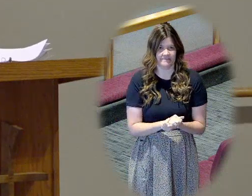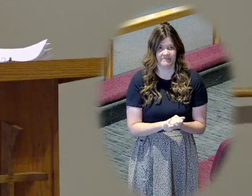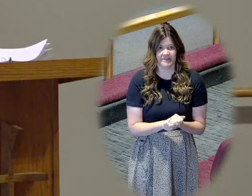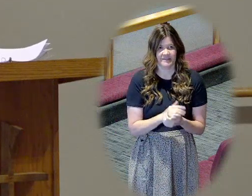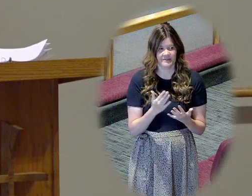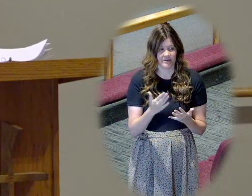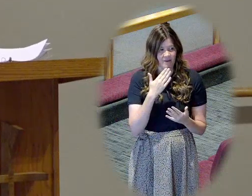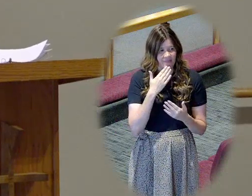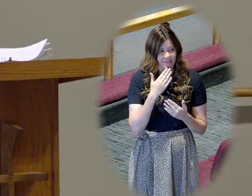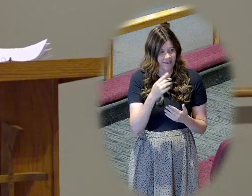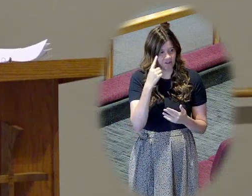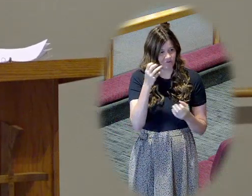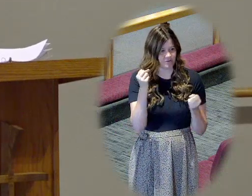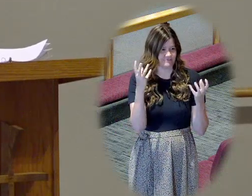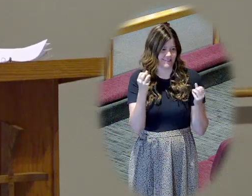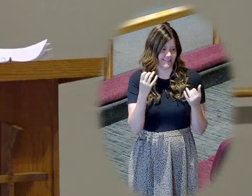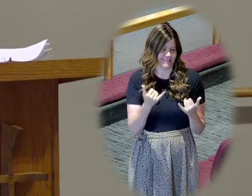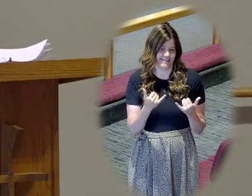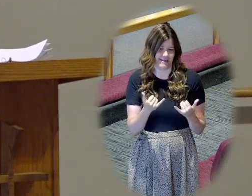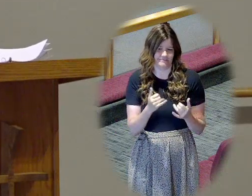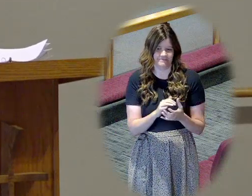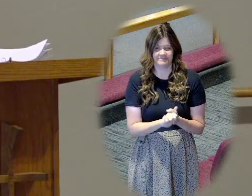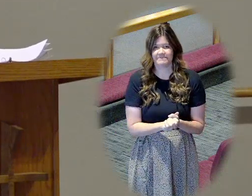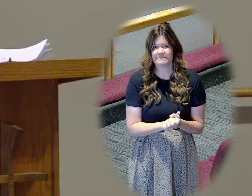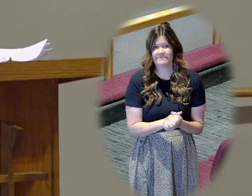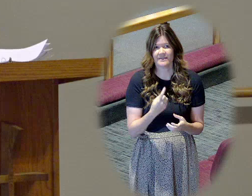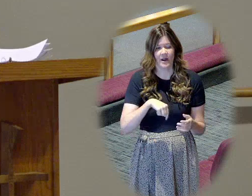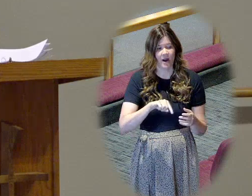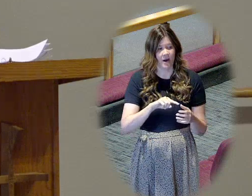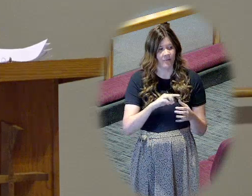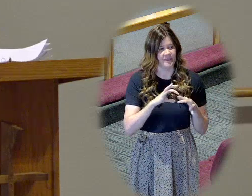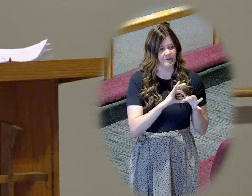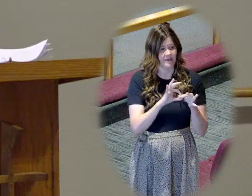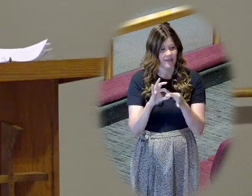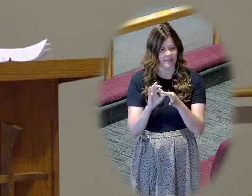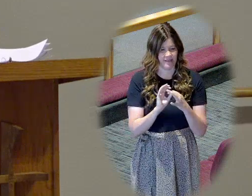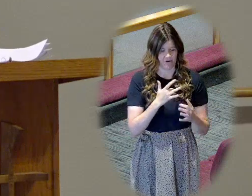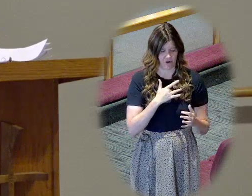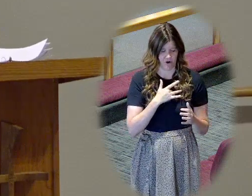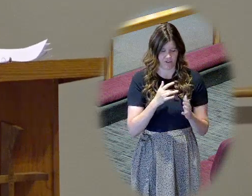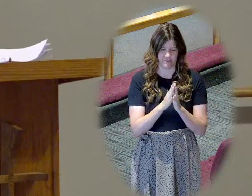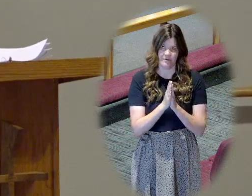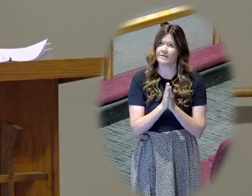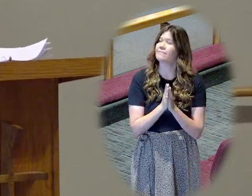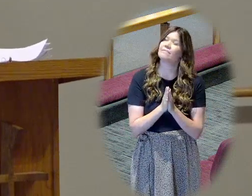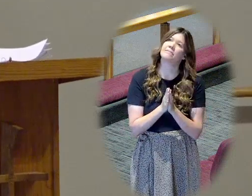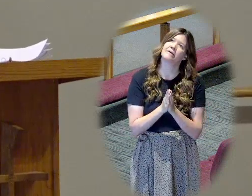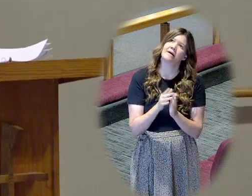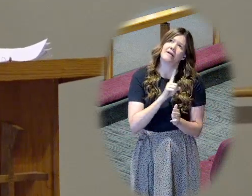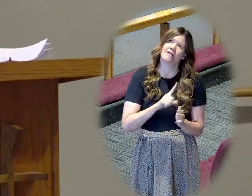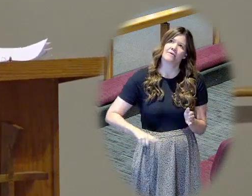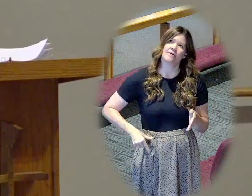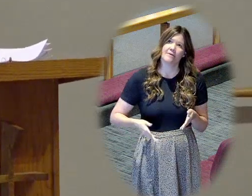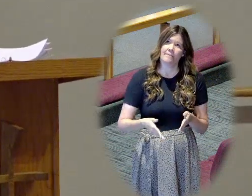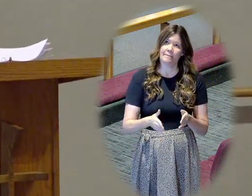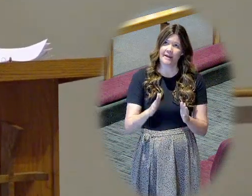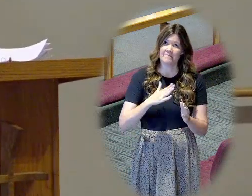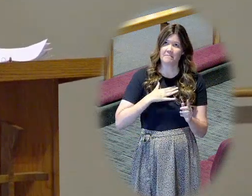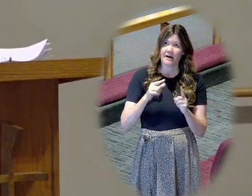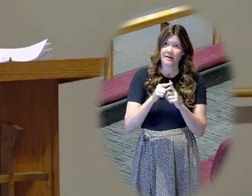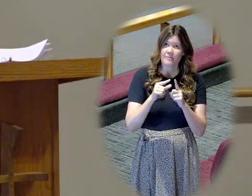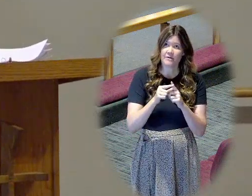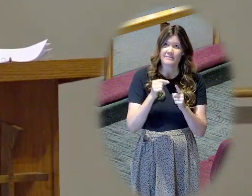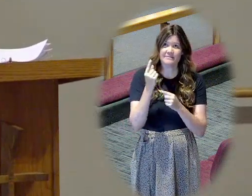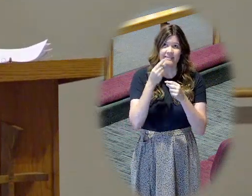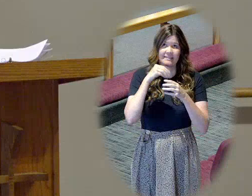So thank you for singing. Let us join our hearts in prayer. Lord, may the words of my mouth and the meditation of